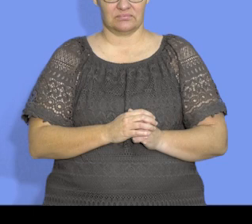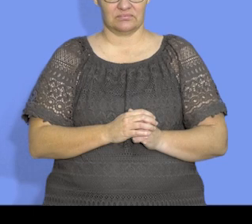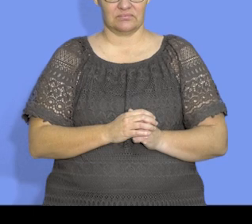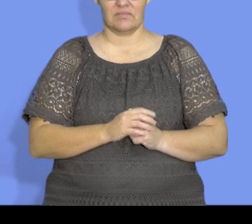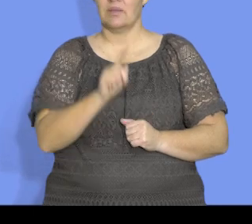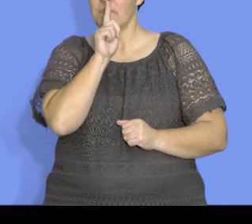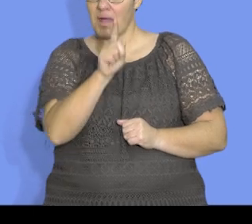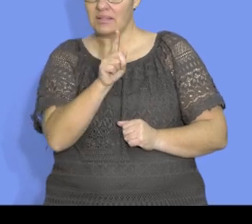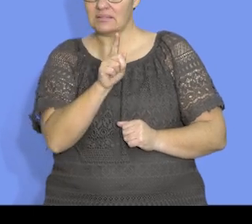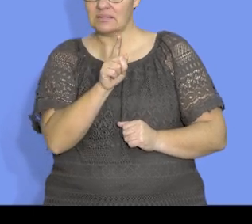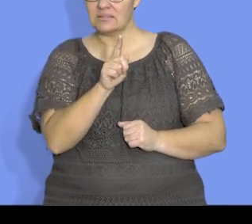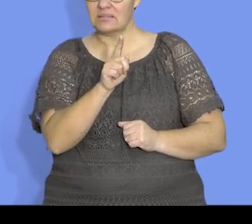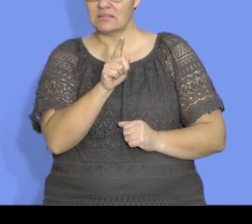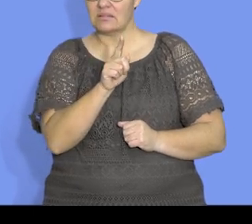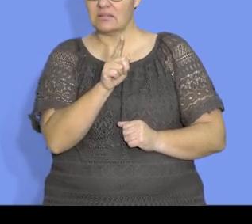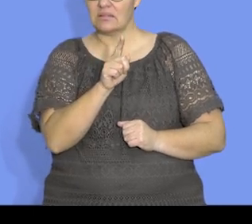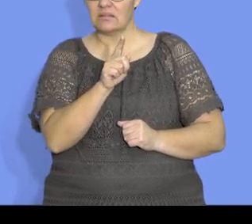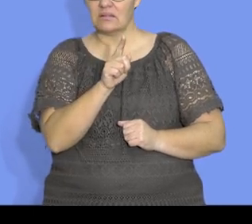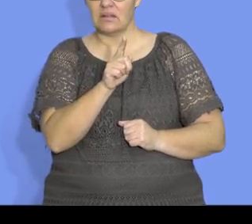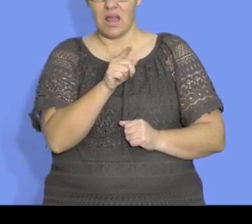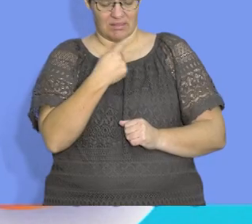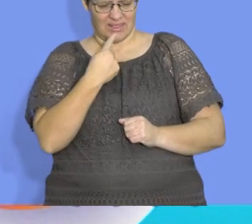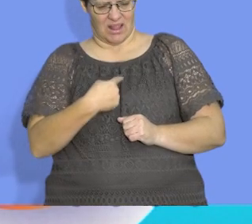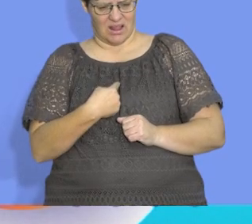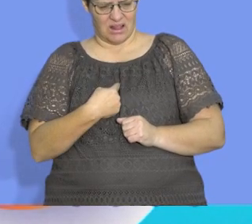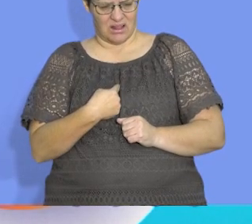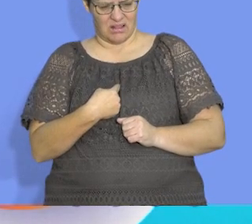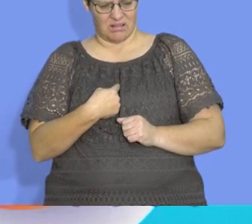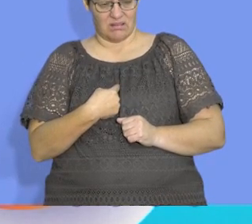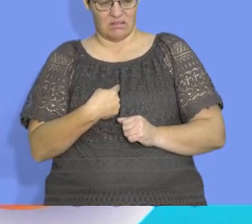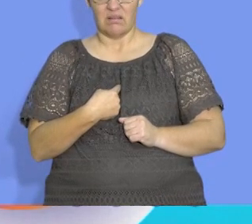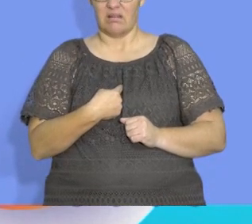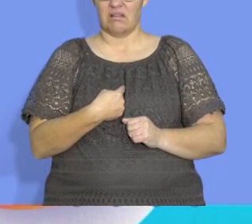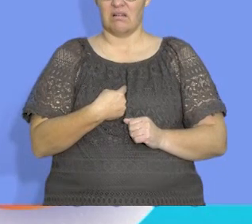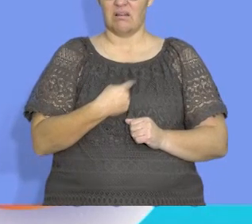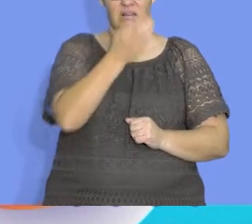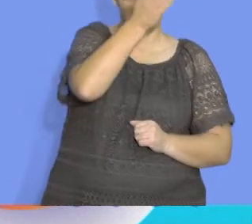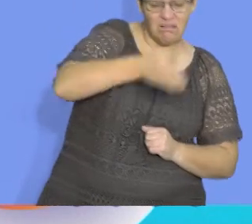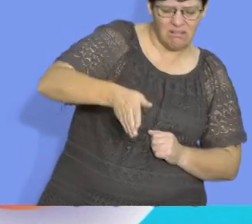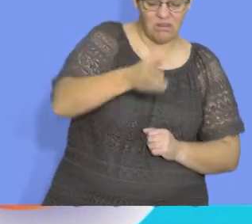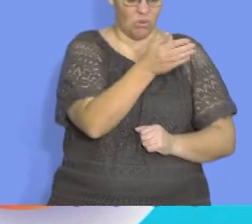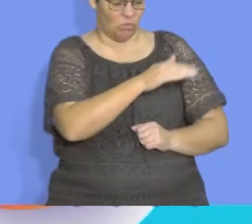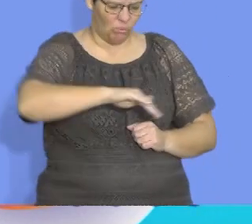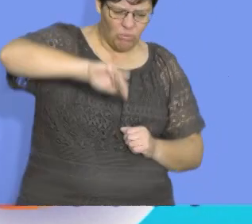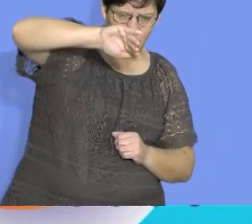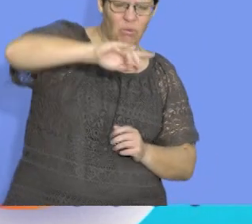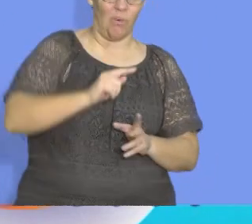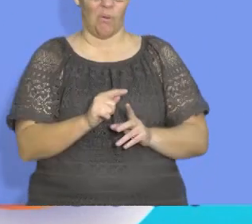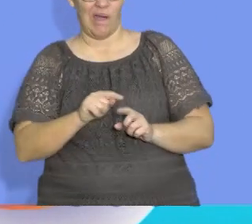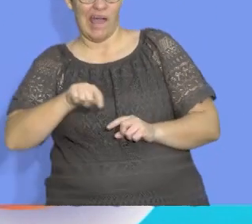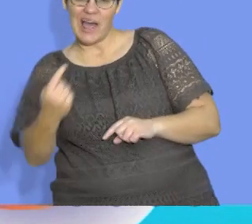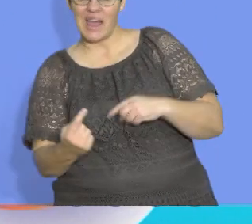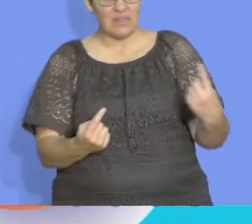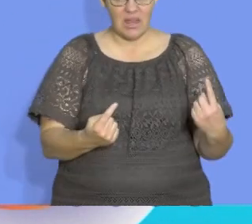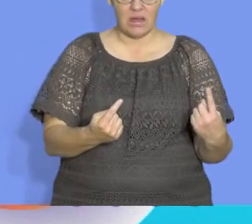that. But remember, a curve, we can't really tell. Is it a hyperbola or is it a parabola? Is it another function?